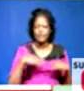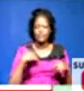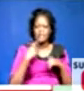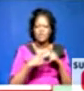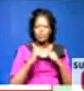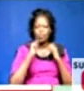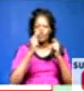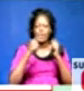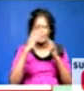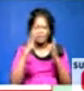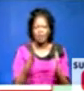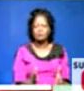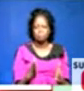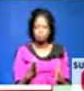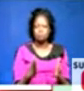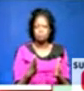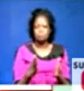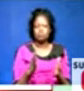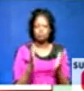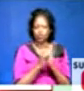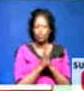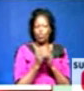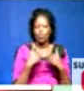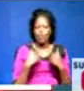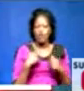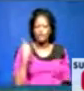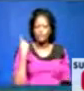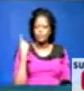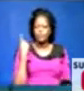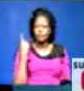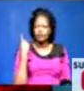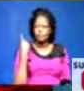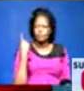Kipnusu, puts that report into perspective for us.